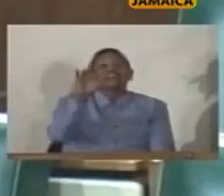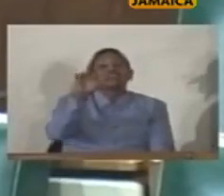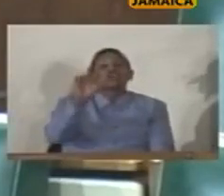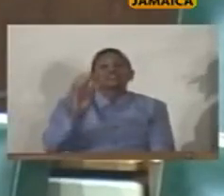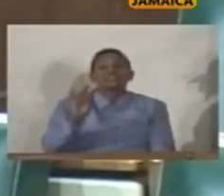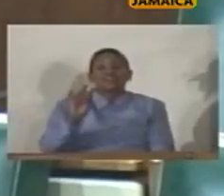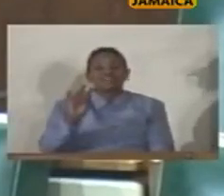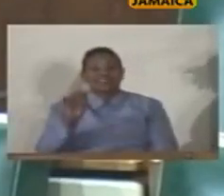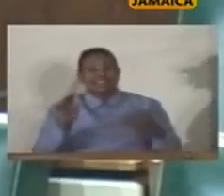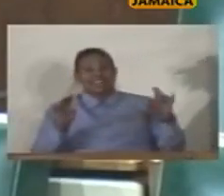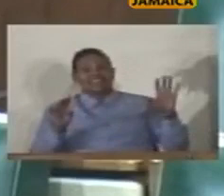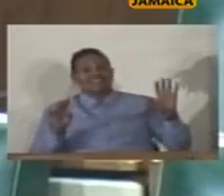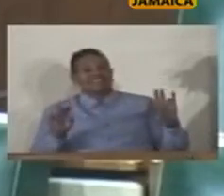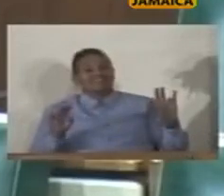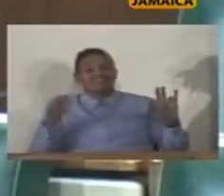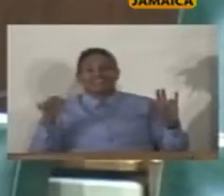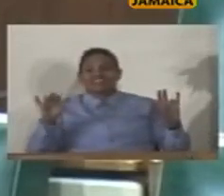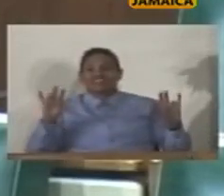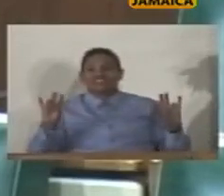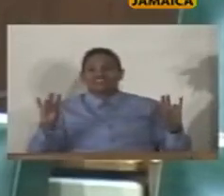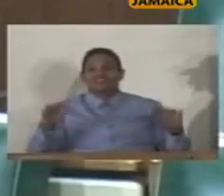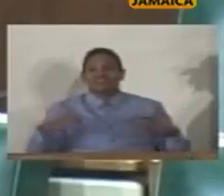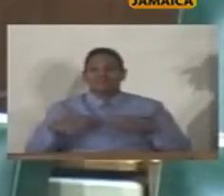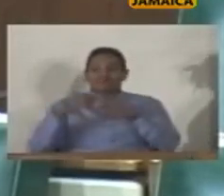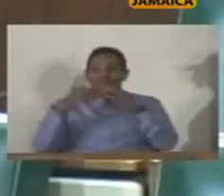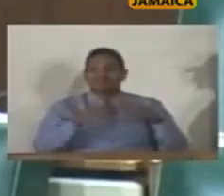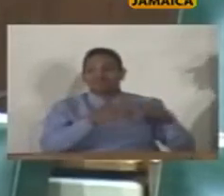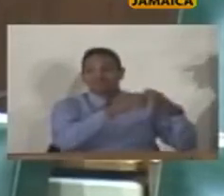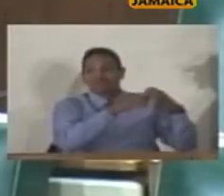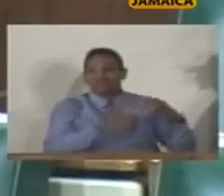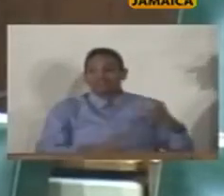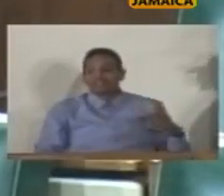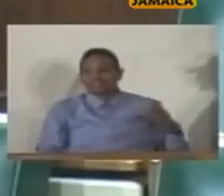1937, respectively. I need to repeat that.